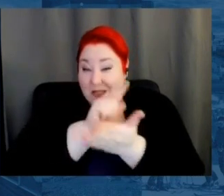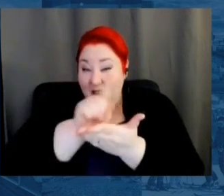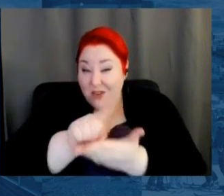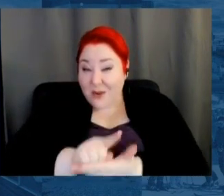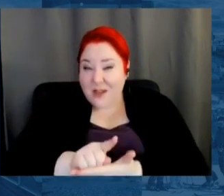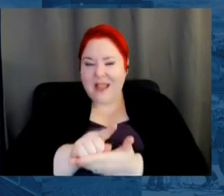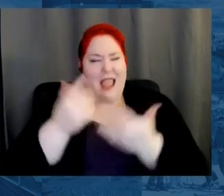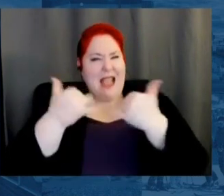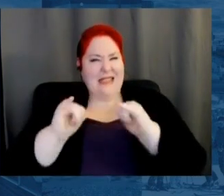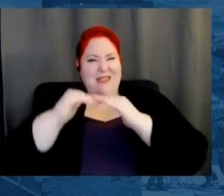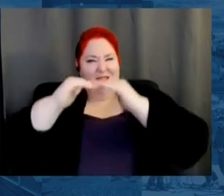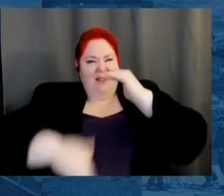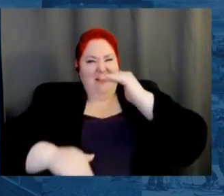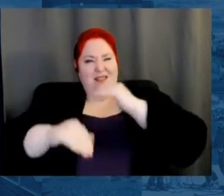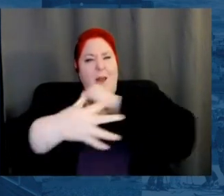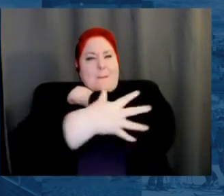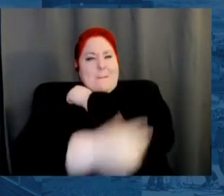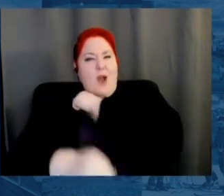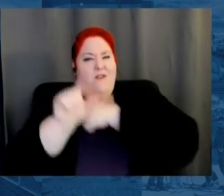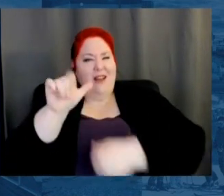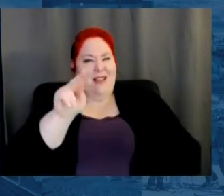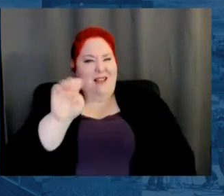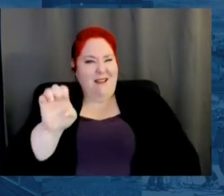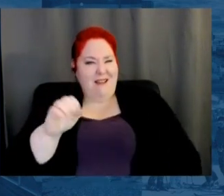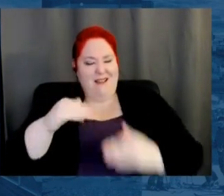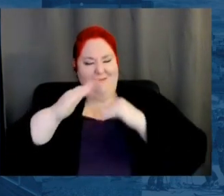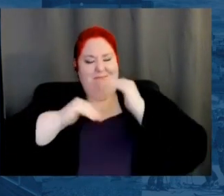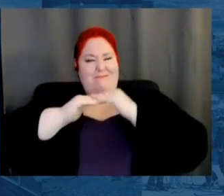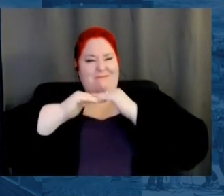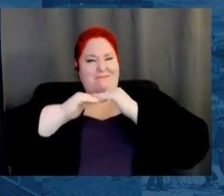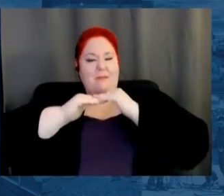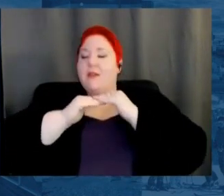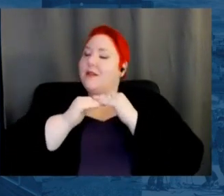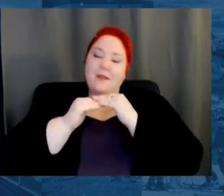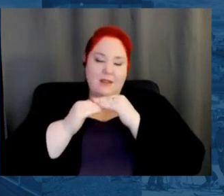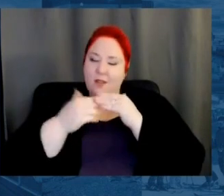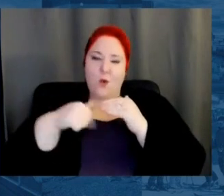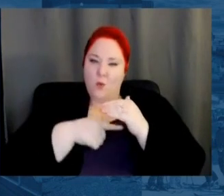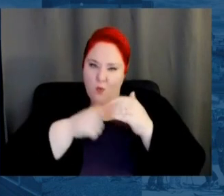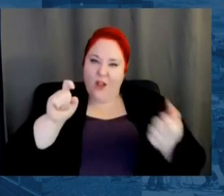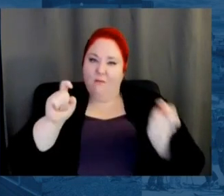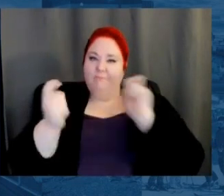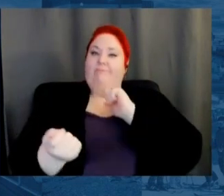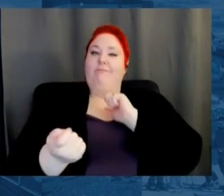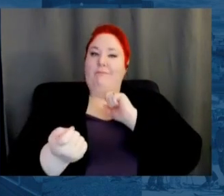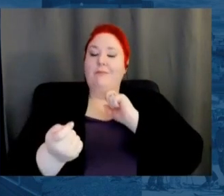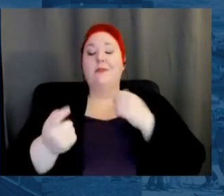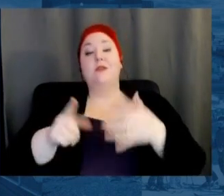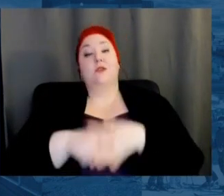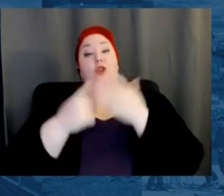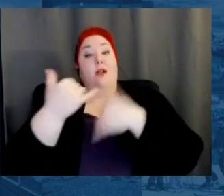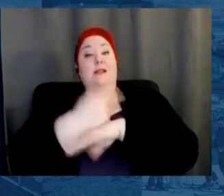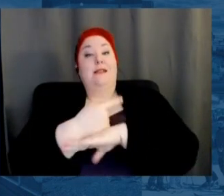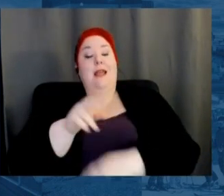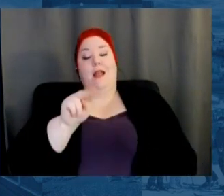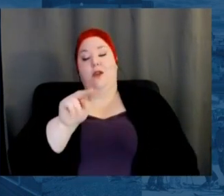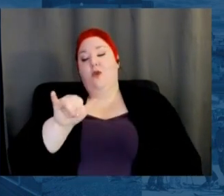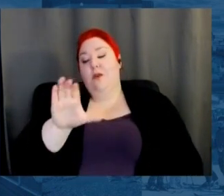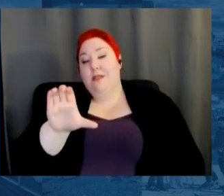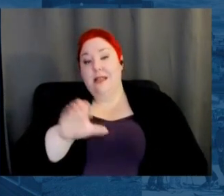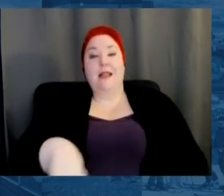the federal poverty line. And so we're righting that wrong. And starting today in New York City and Westchester and Long Island, it